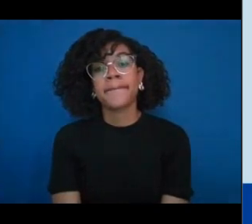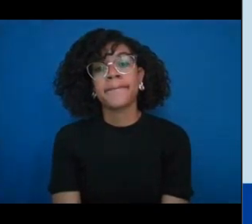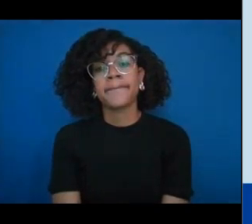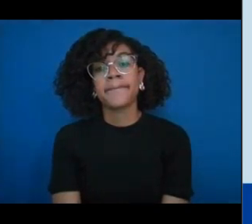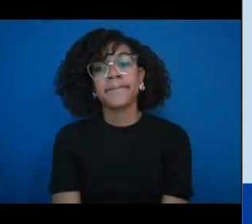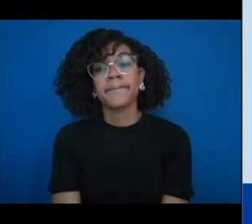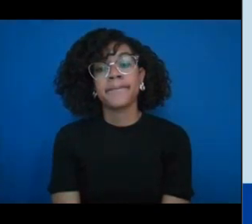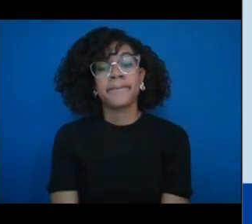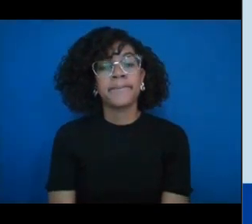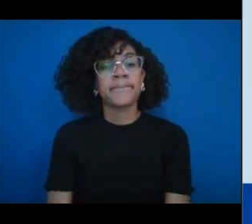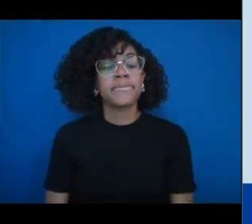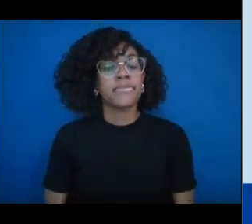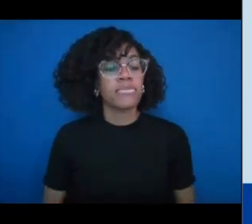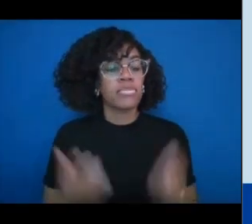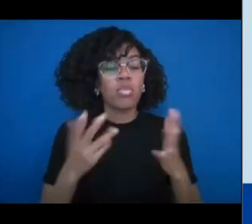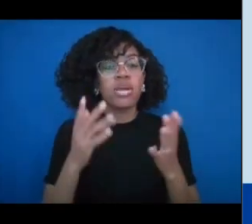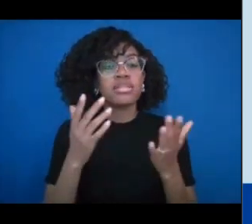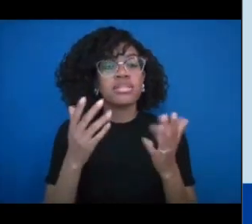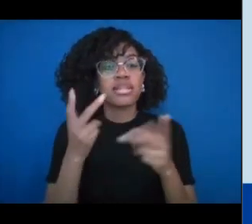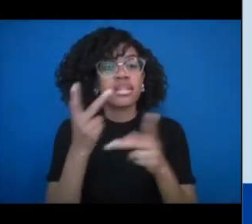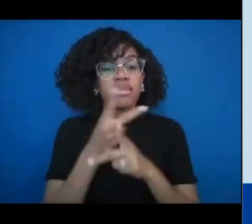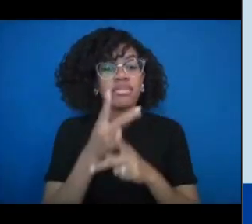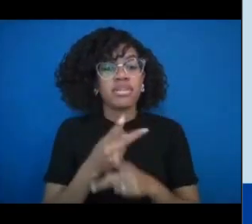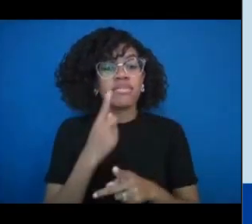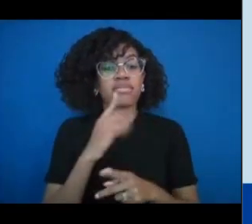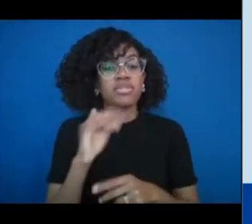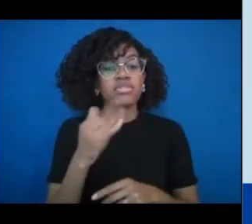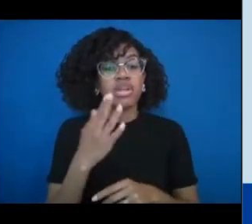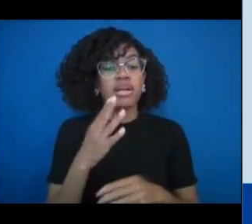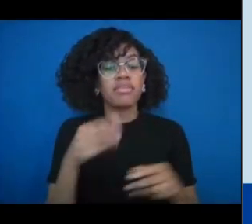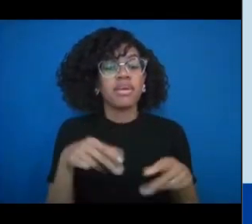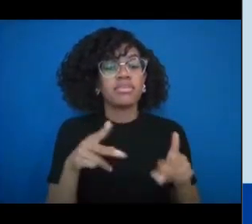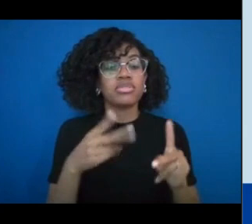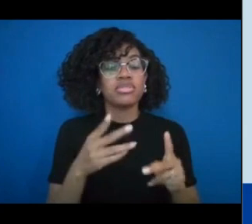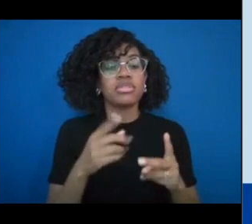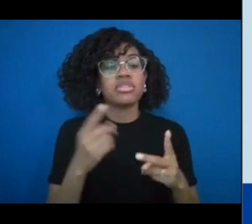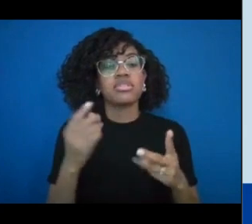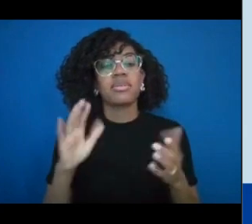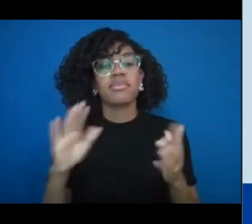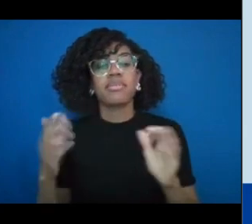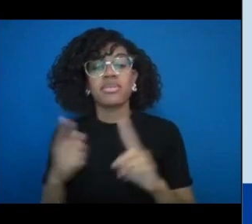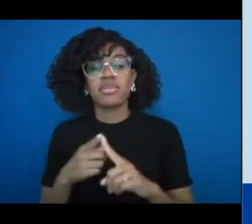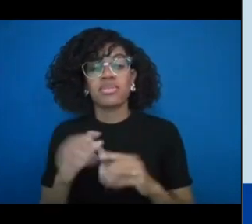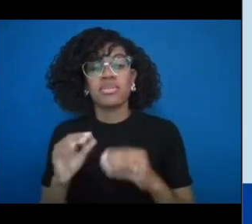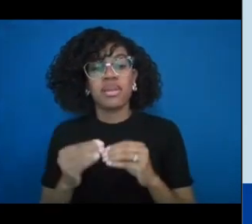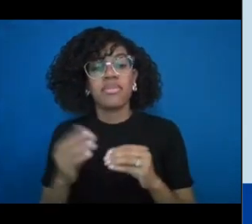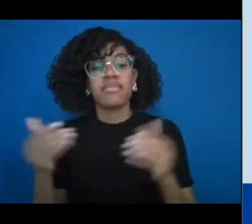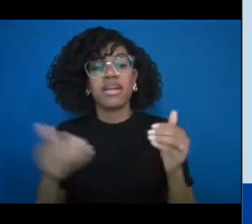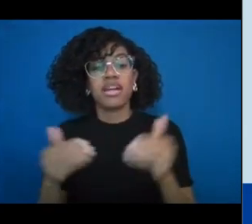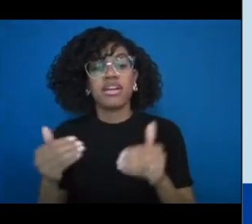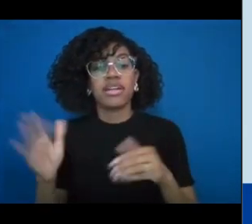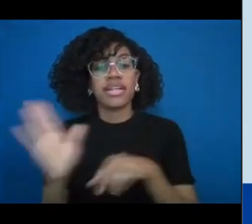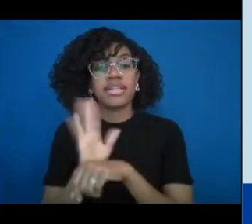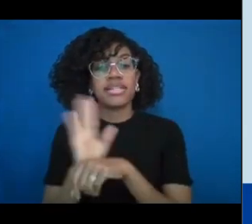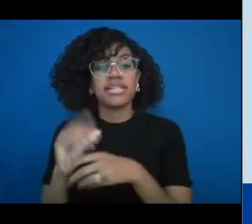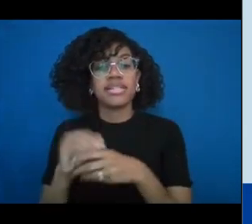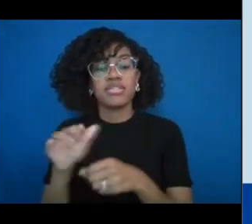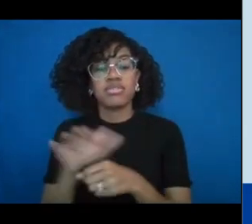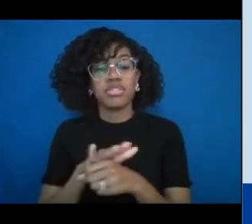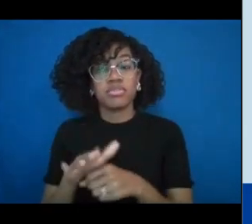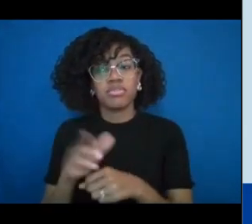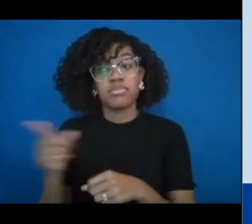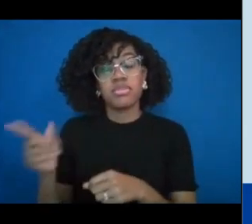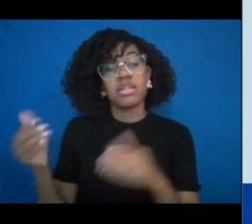What is the calculation on the job opportunities versus number of hiring entities in a region? And will the hiring entities have